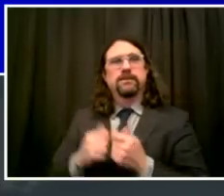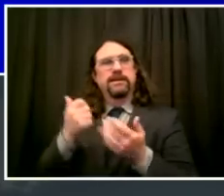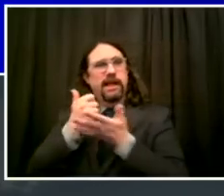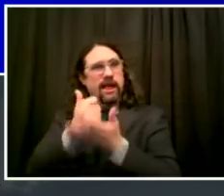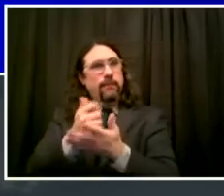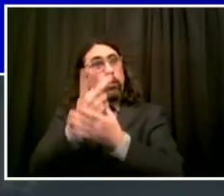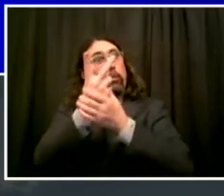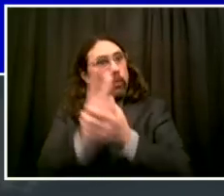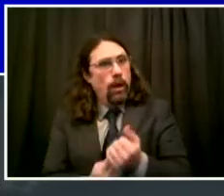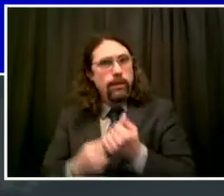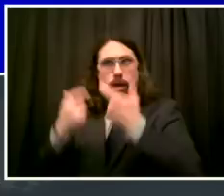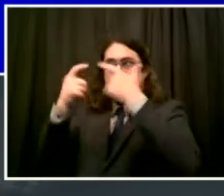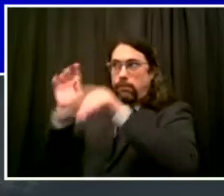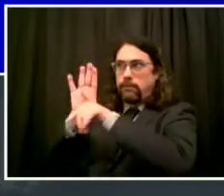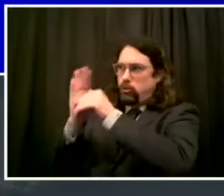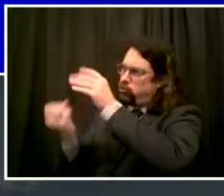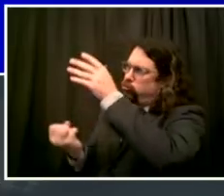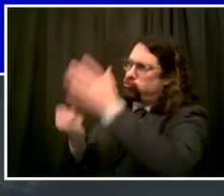Now,